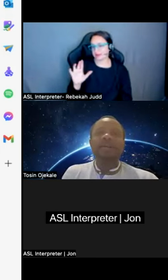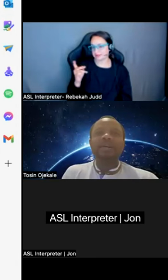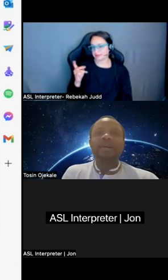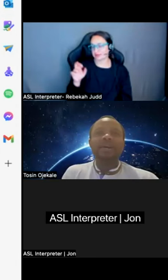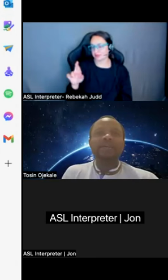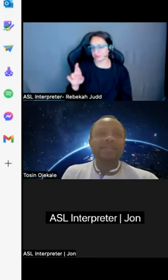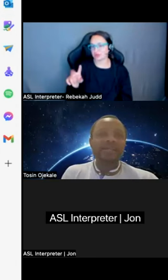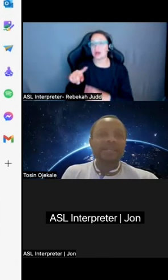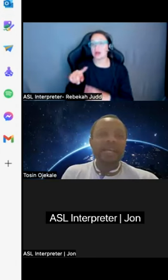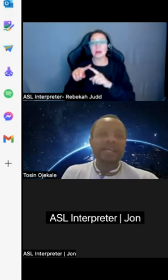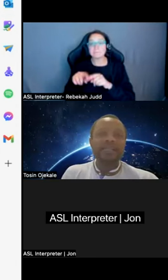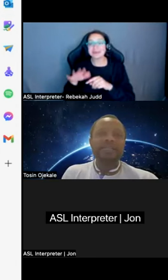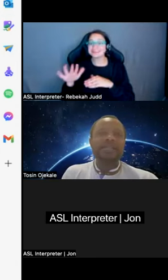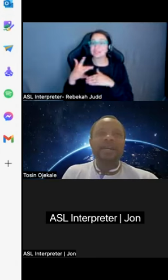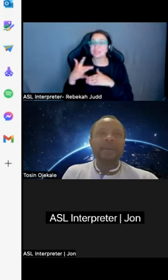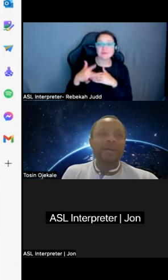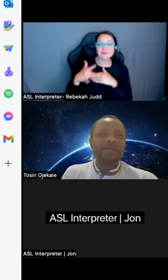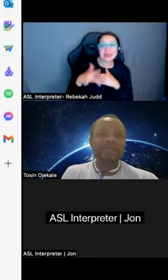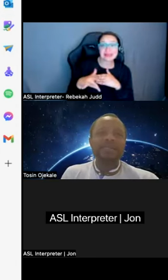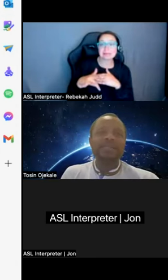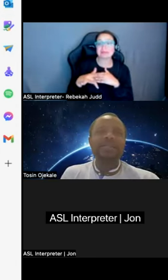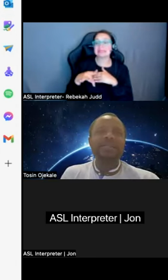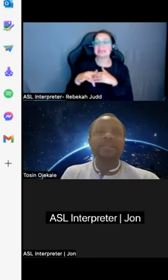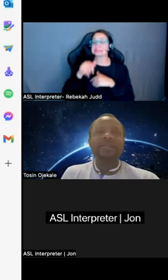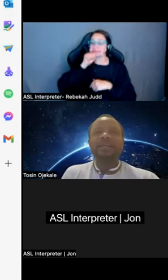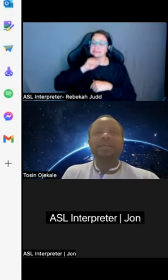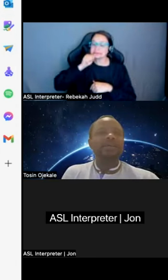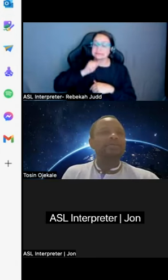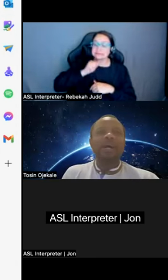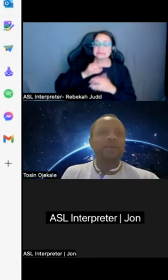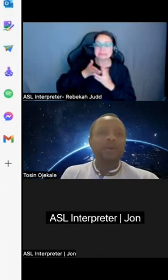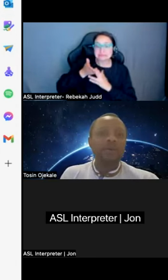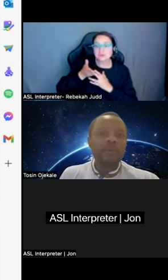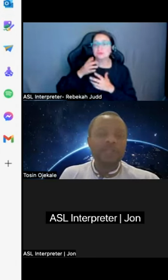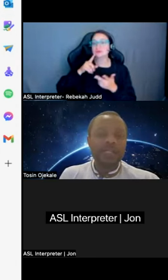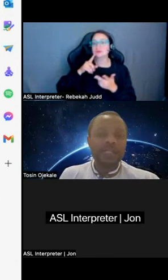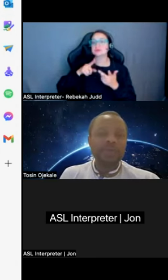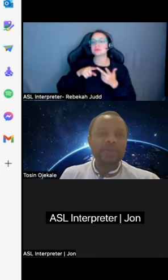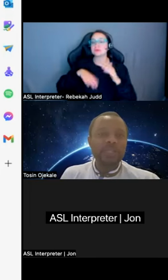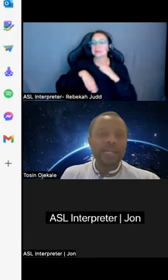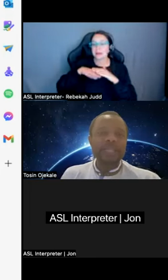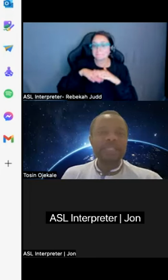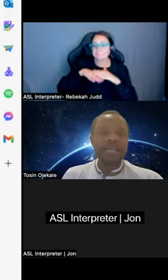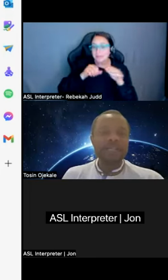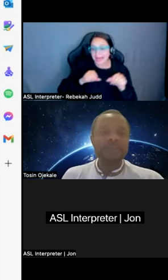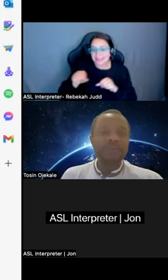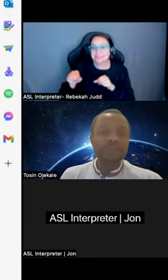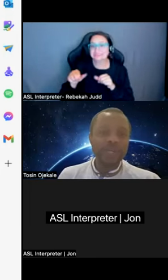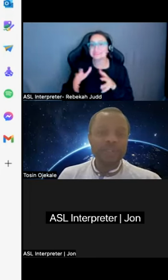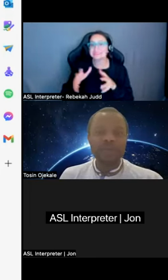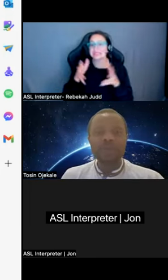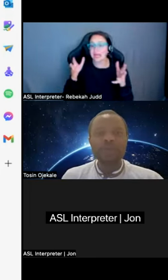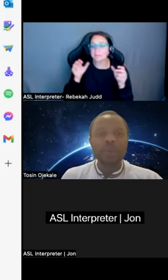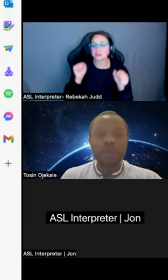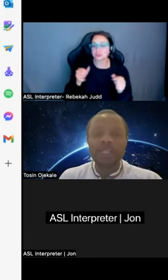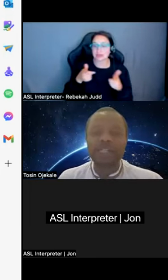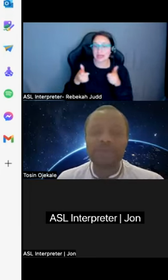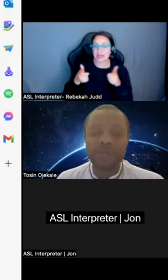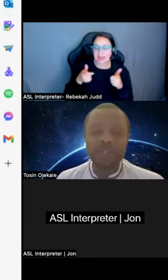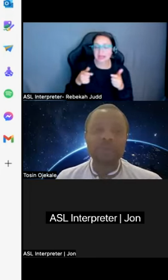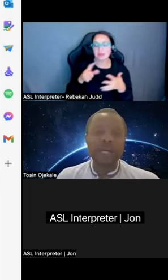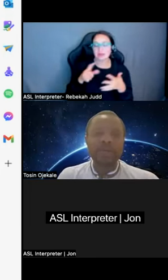availability, resilience, capacity, and all of those things. So those are things that are used to rate you. So you don't